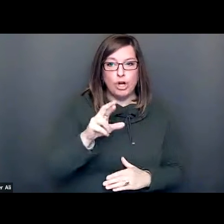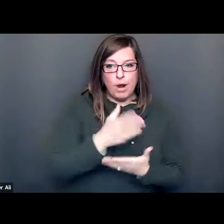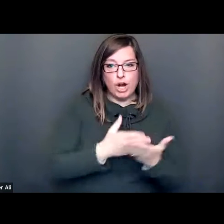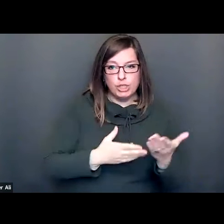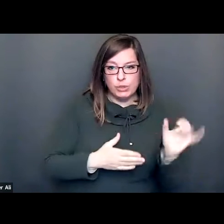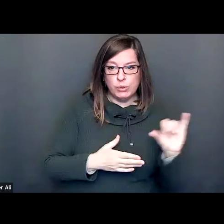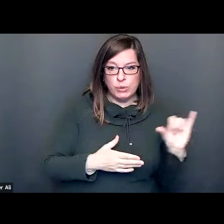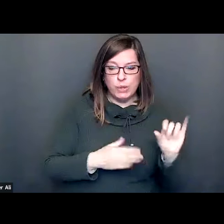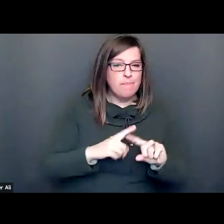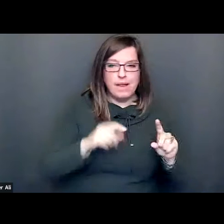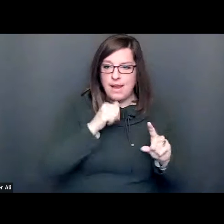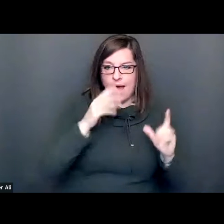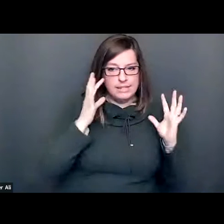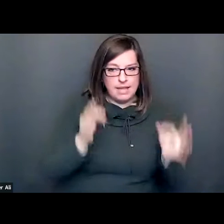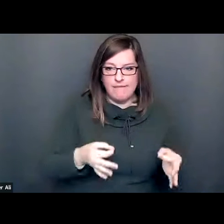that hasn't been finalized.